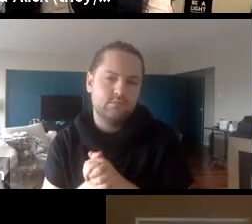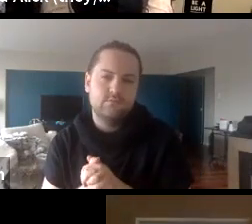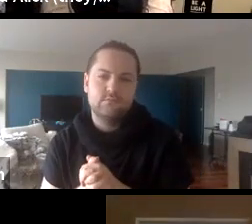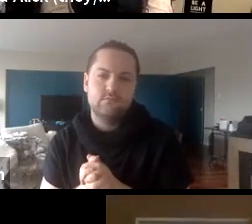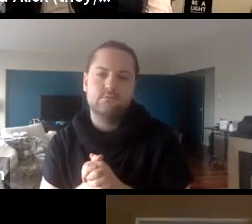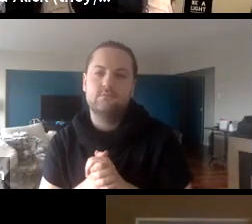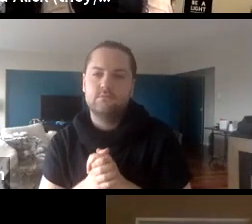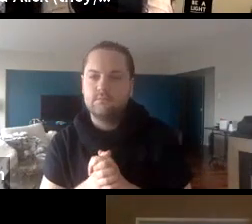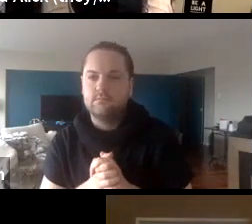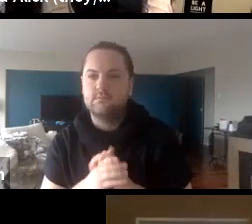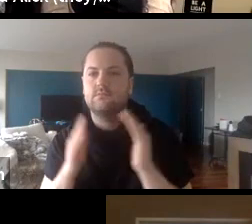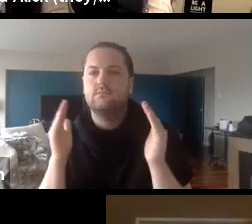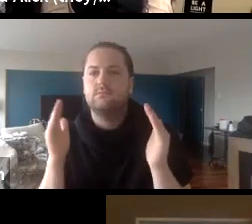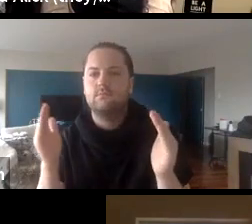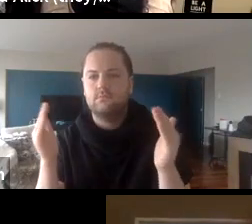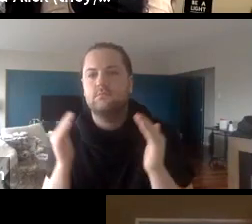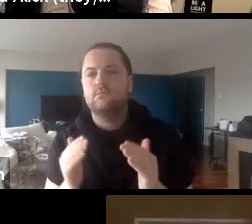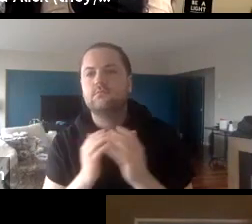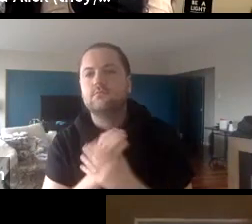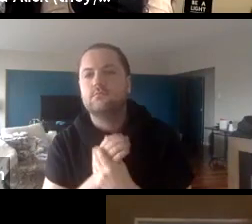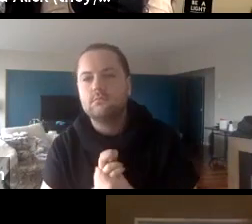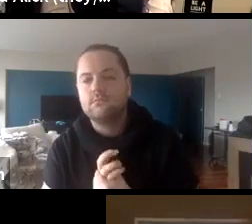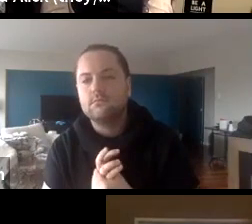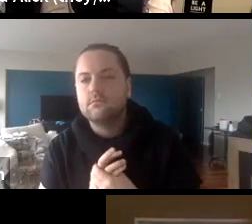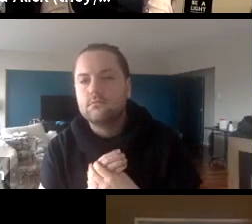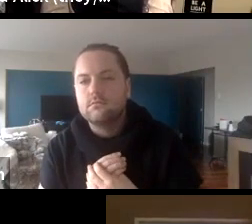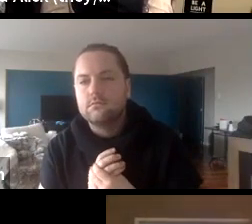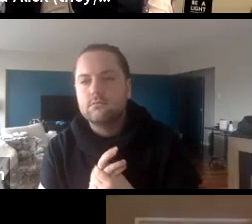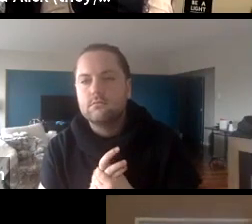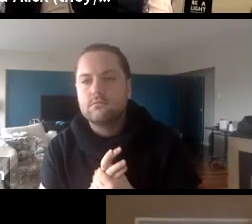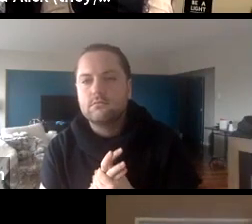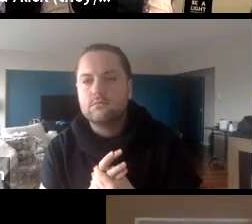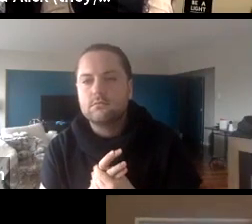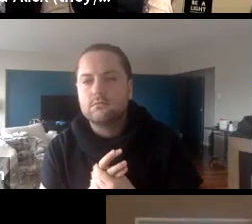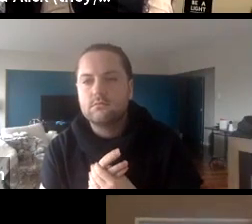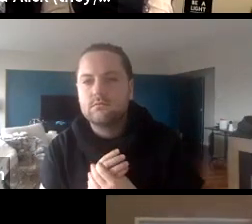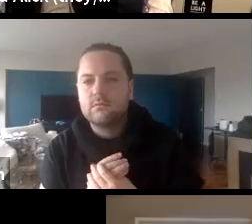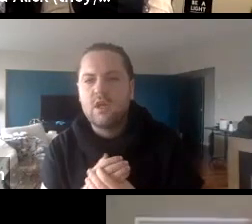I am a deaf American Sign Language performer.